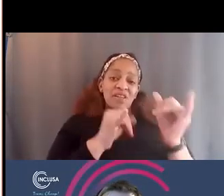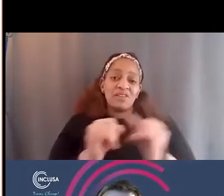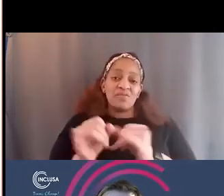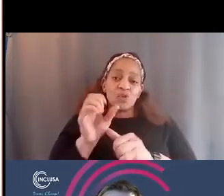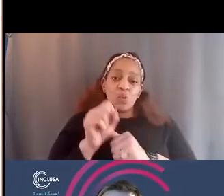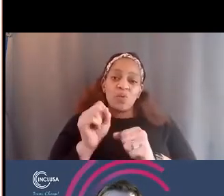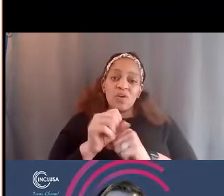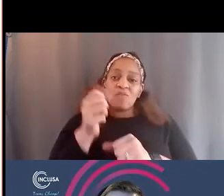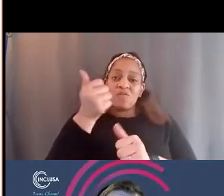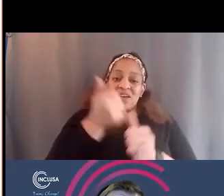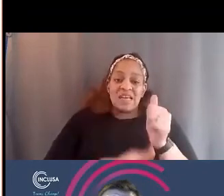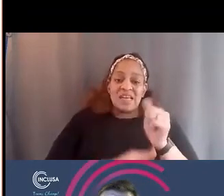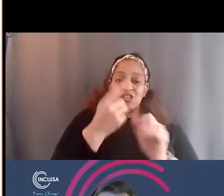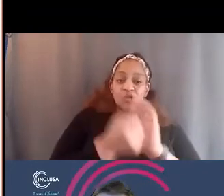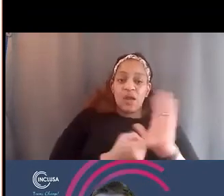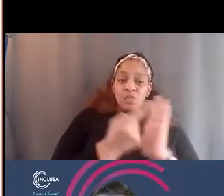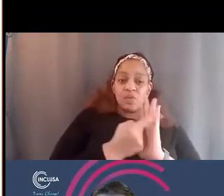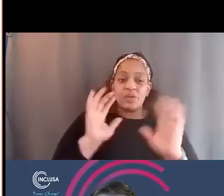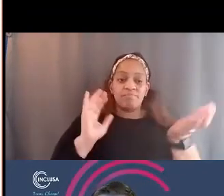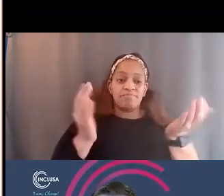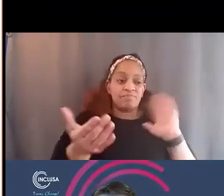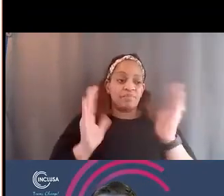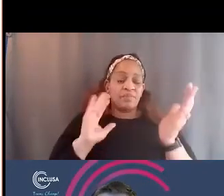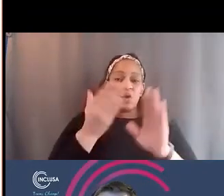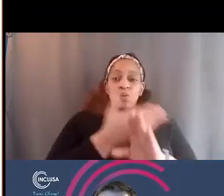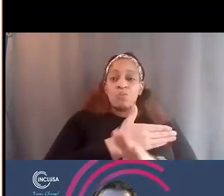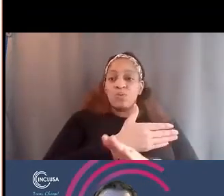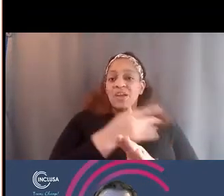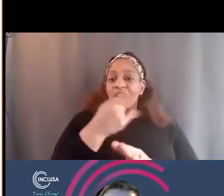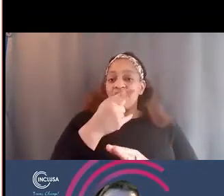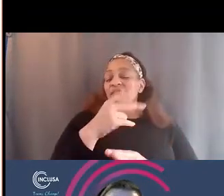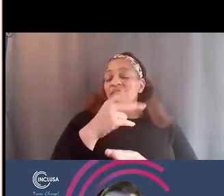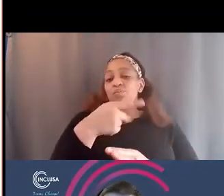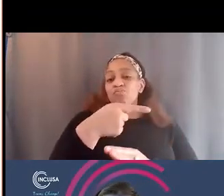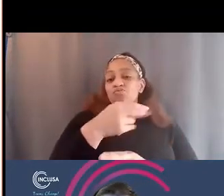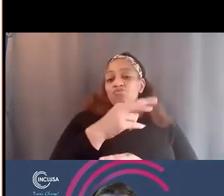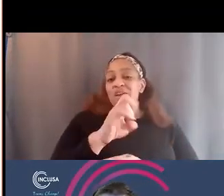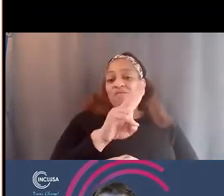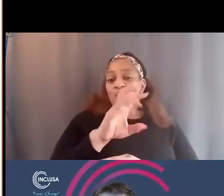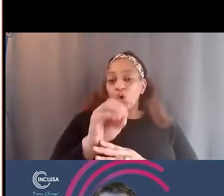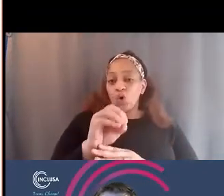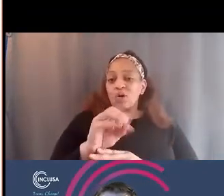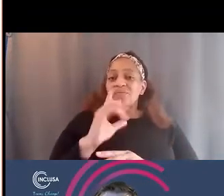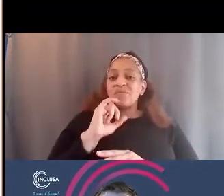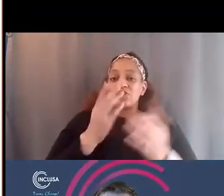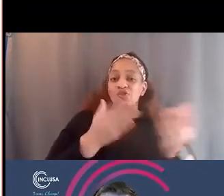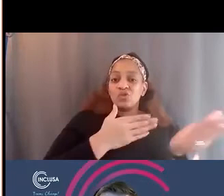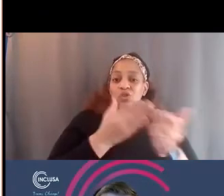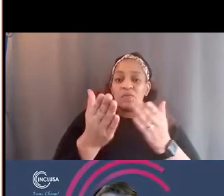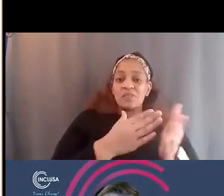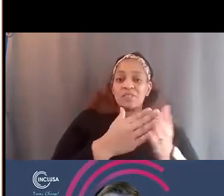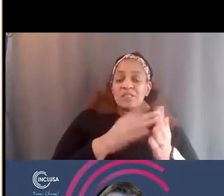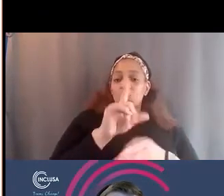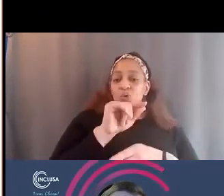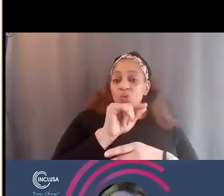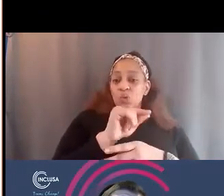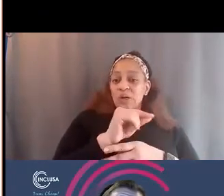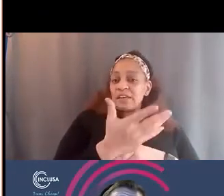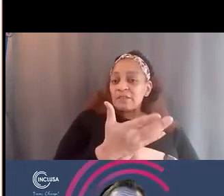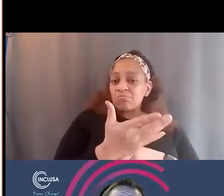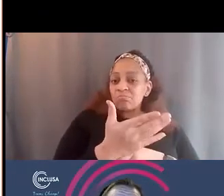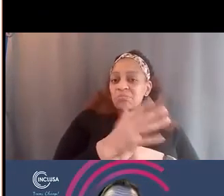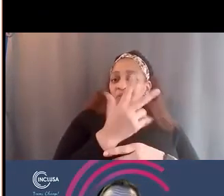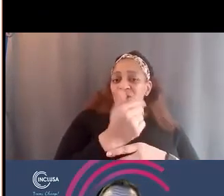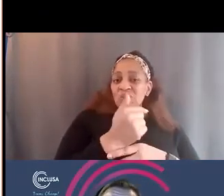per hour. When we compared it to pre-vocational services in 2013, we were seeing it being about 28%